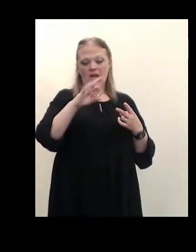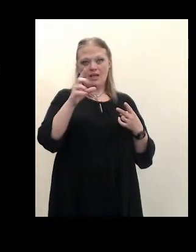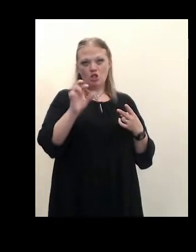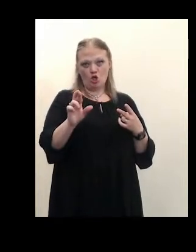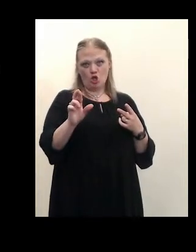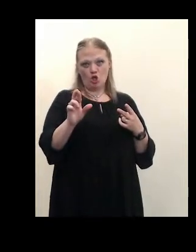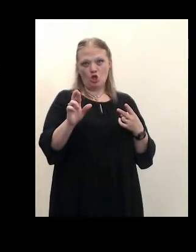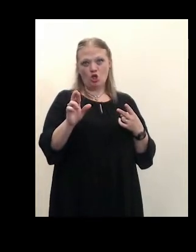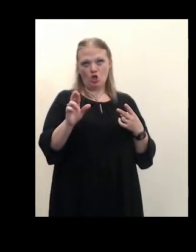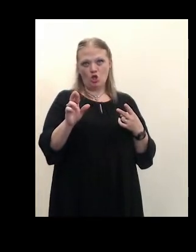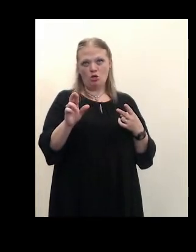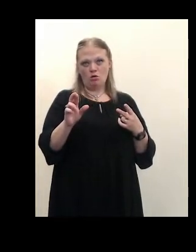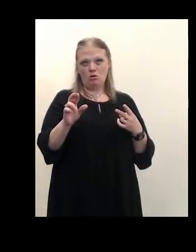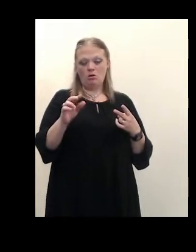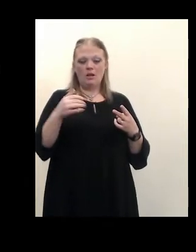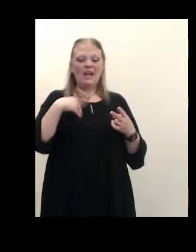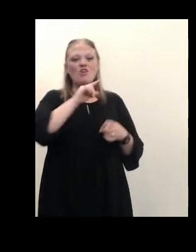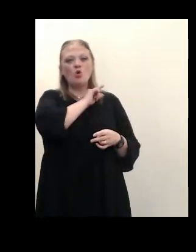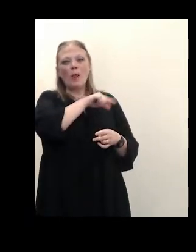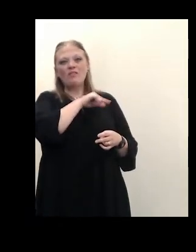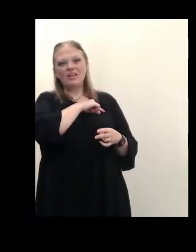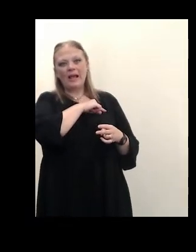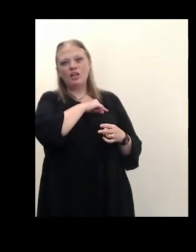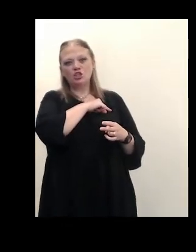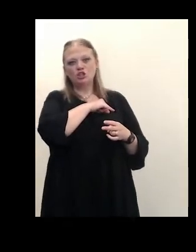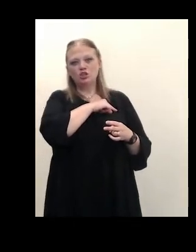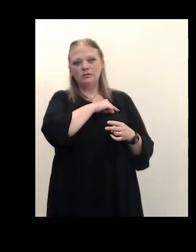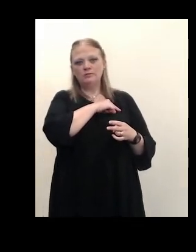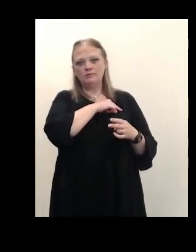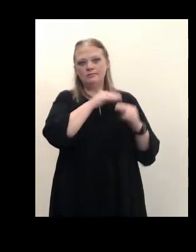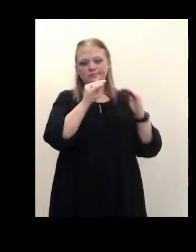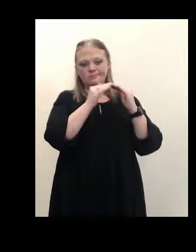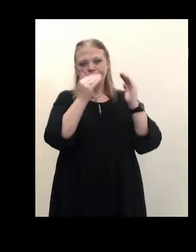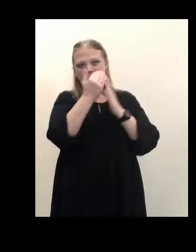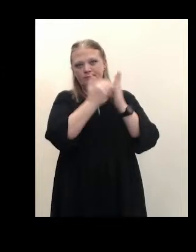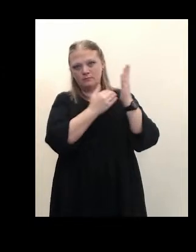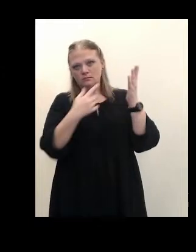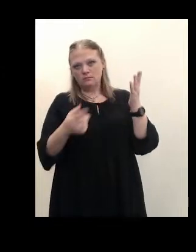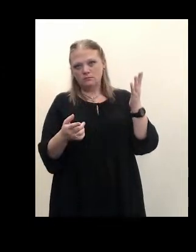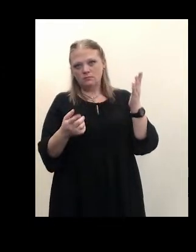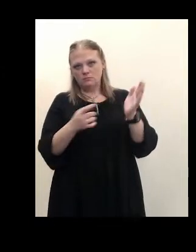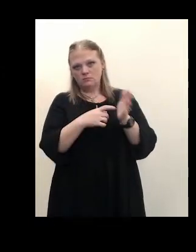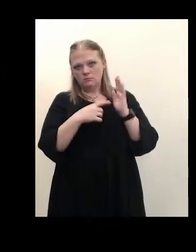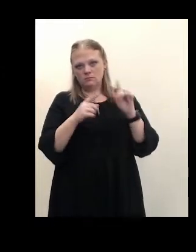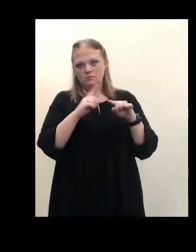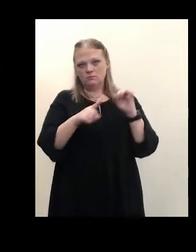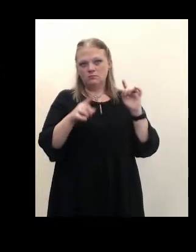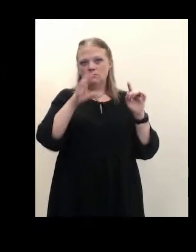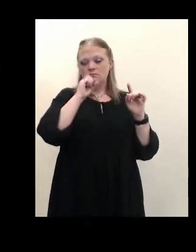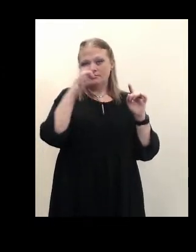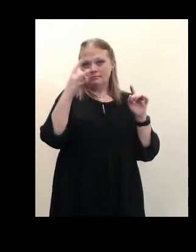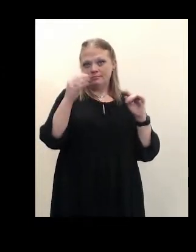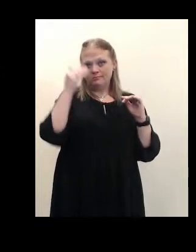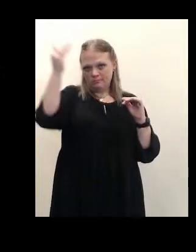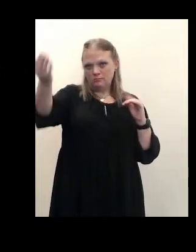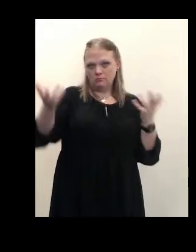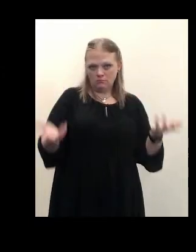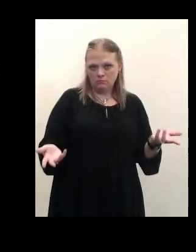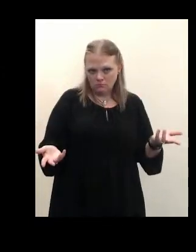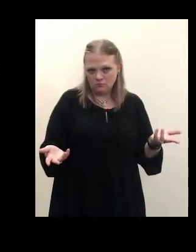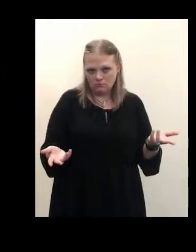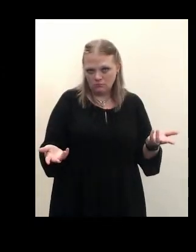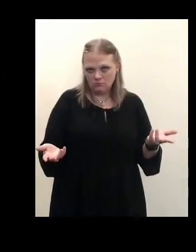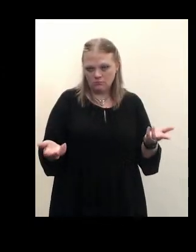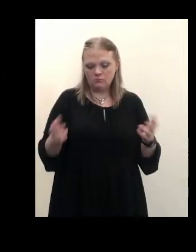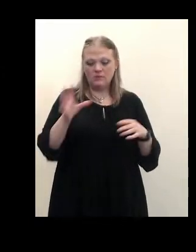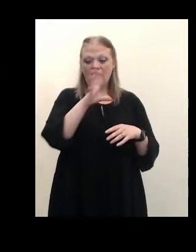there's a qualification level of 18 and above, but everyone 65 and older is recommended. Any basically 50 and